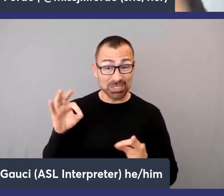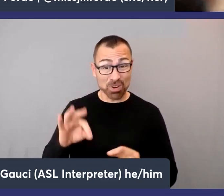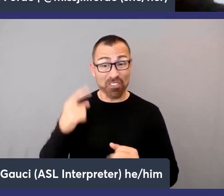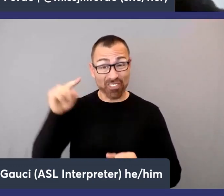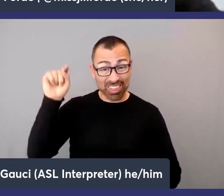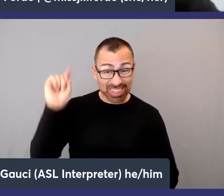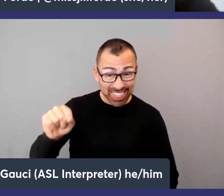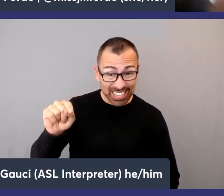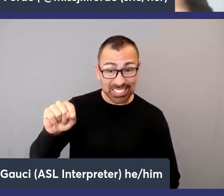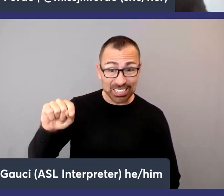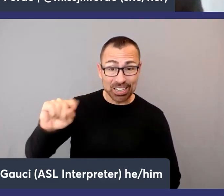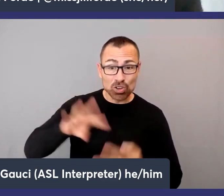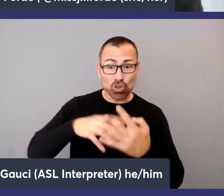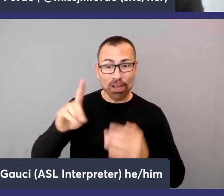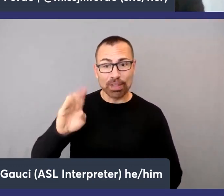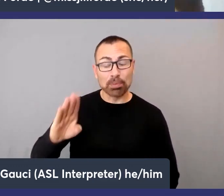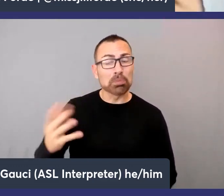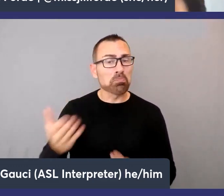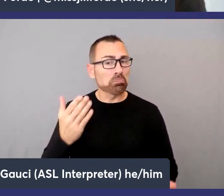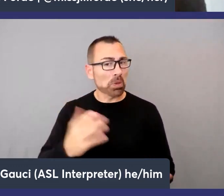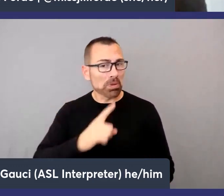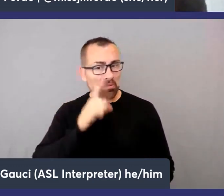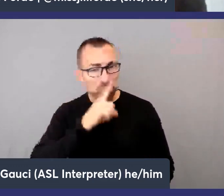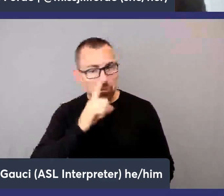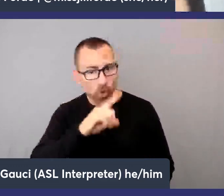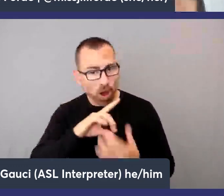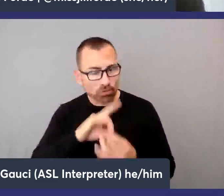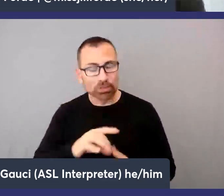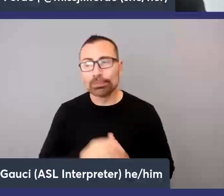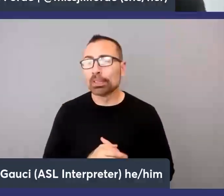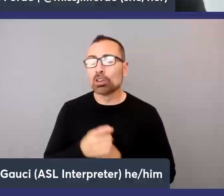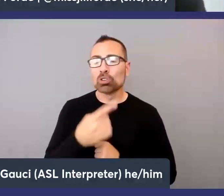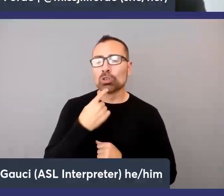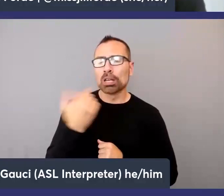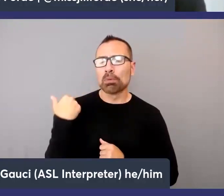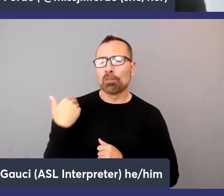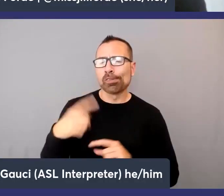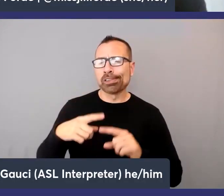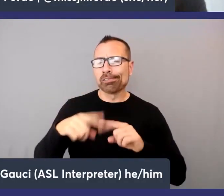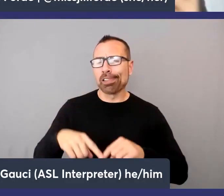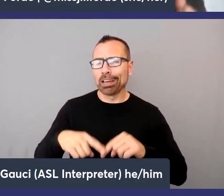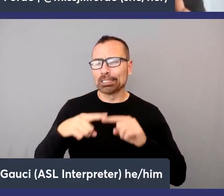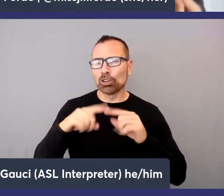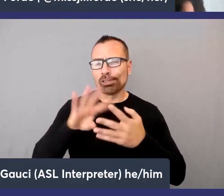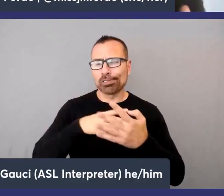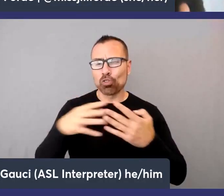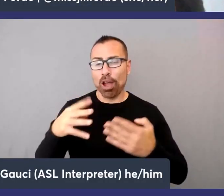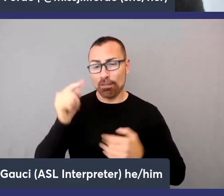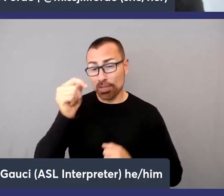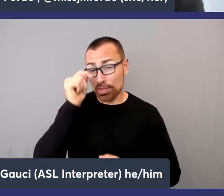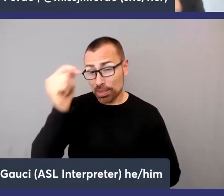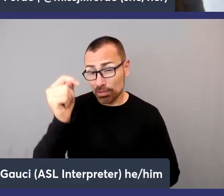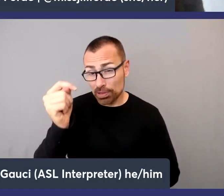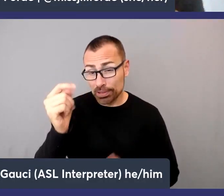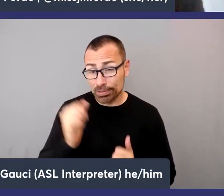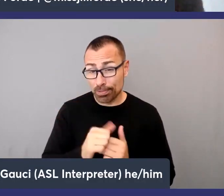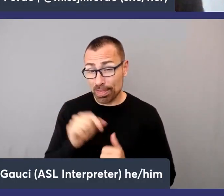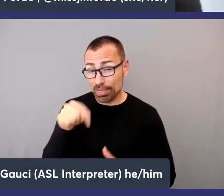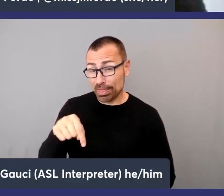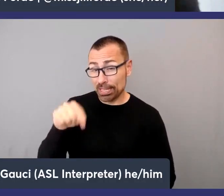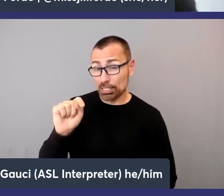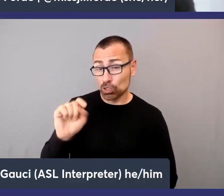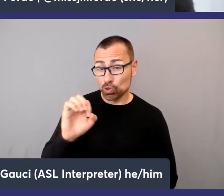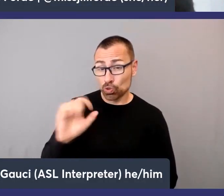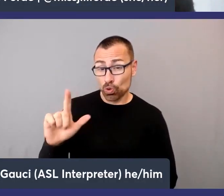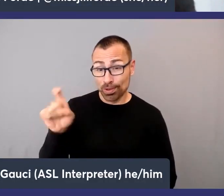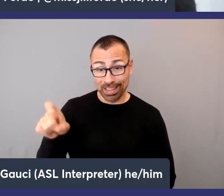database, like you were saying, fraud. And you were talking earlier about that it relies on graph theory. So with this tool, do they need to